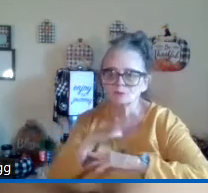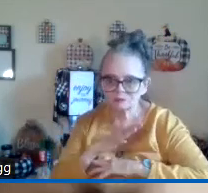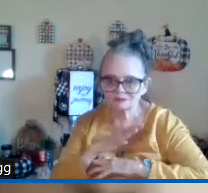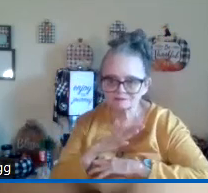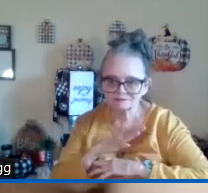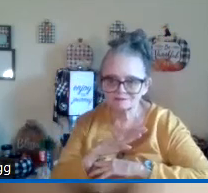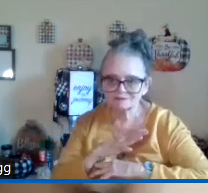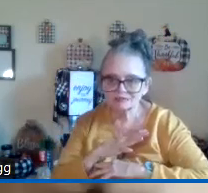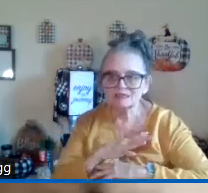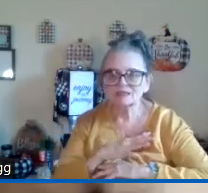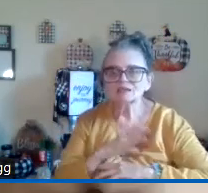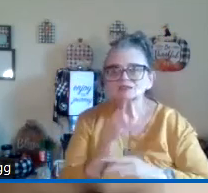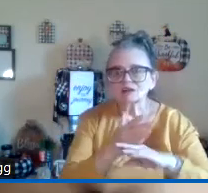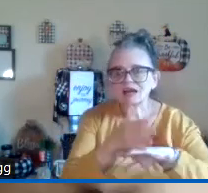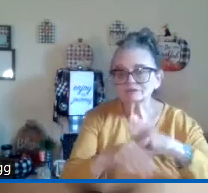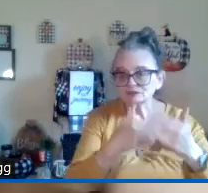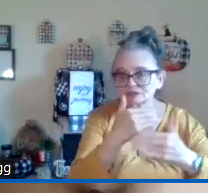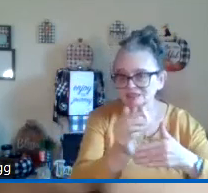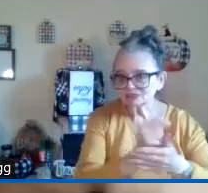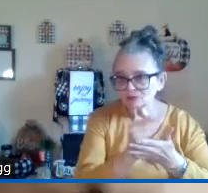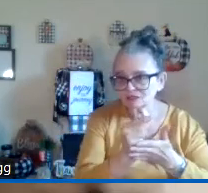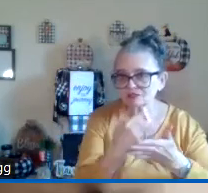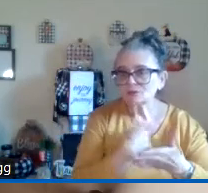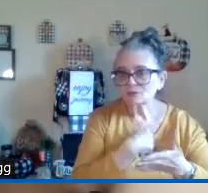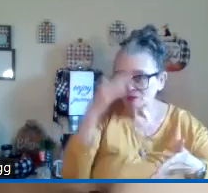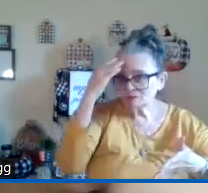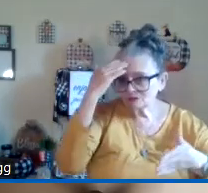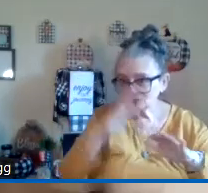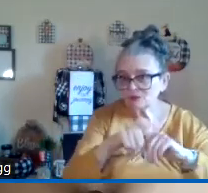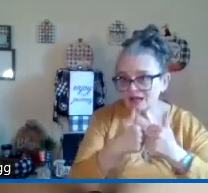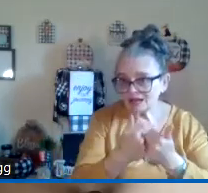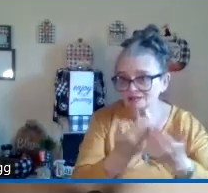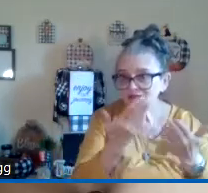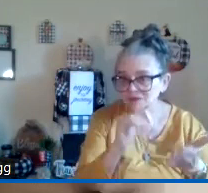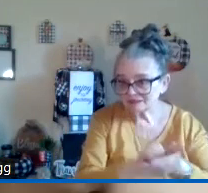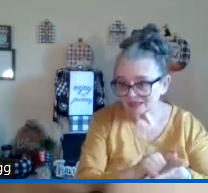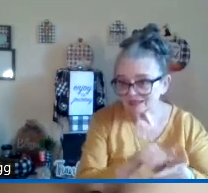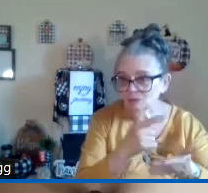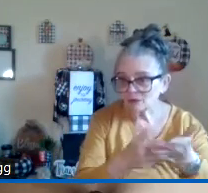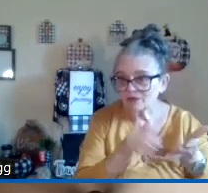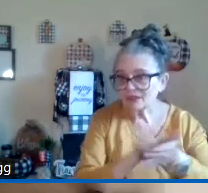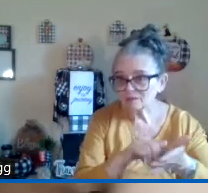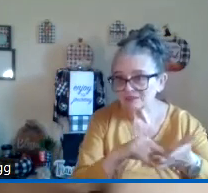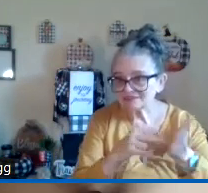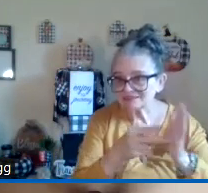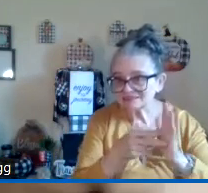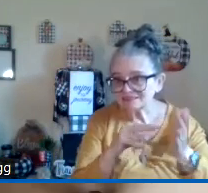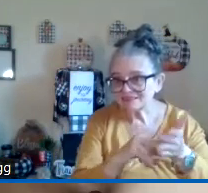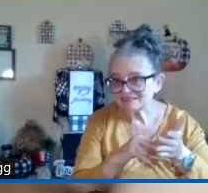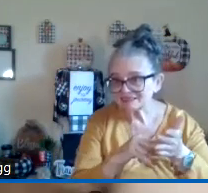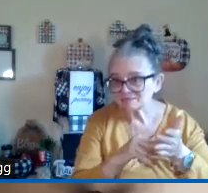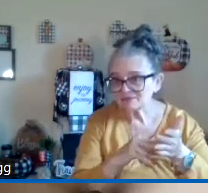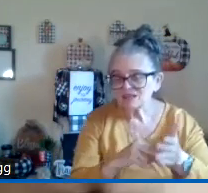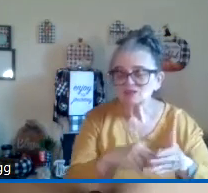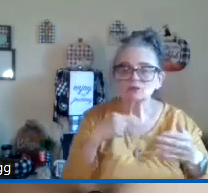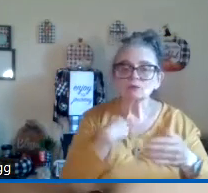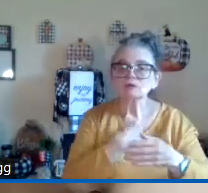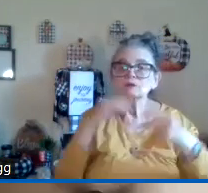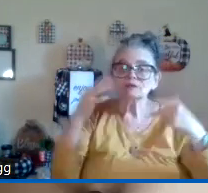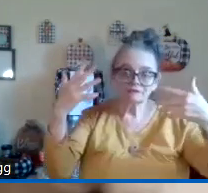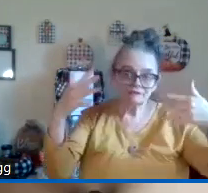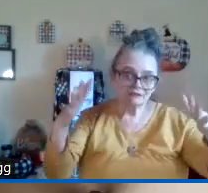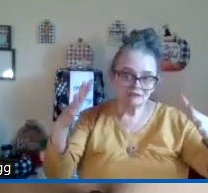and give them the money. You know, people will laugh at